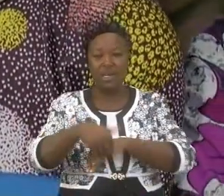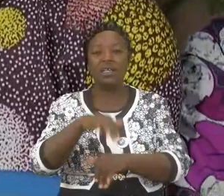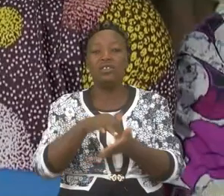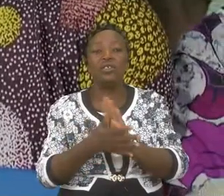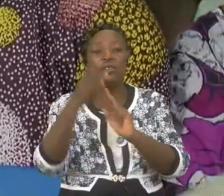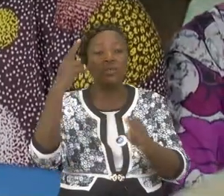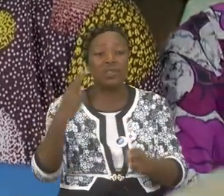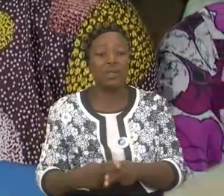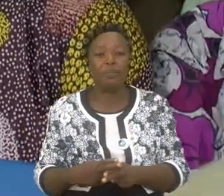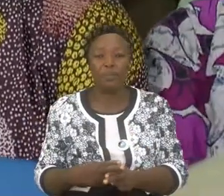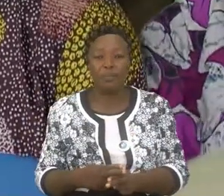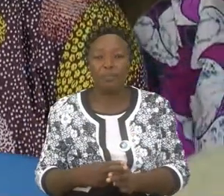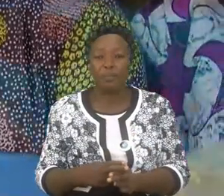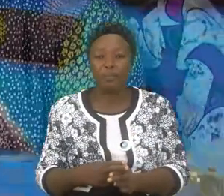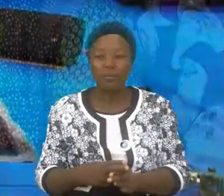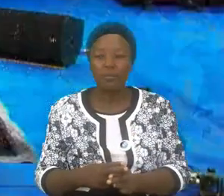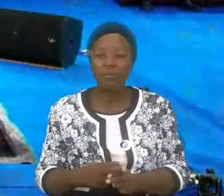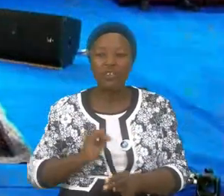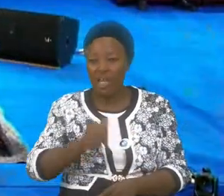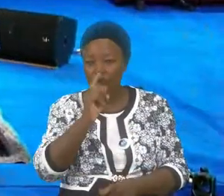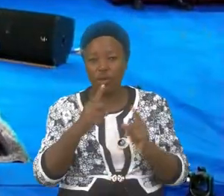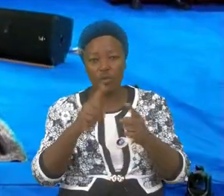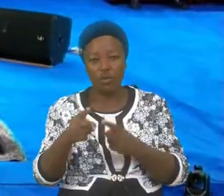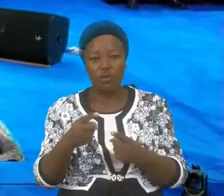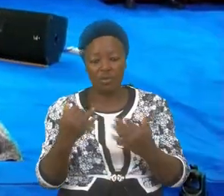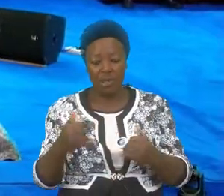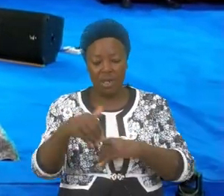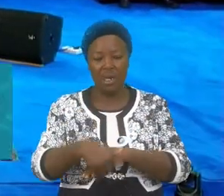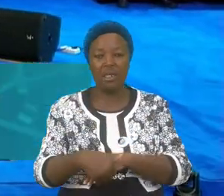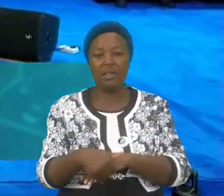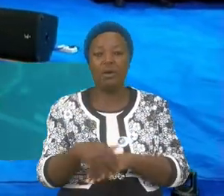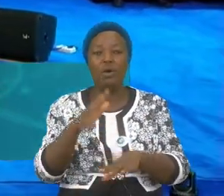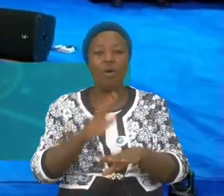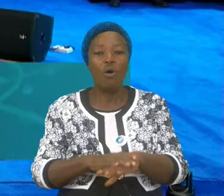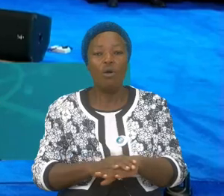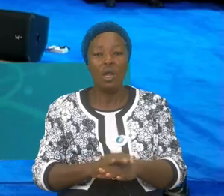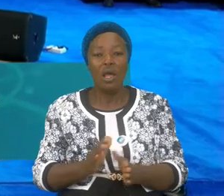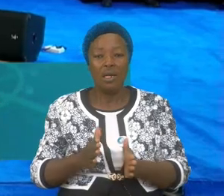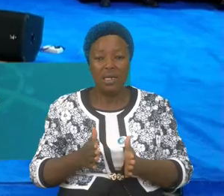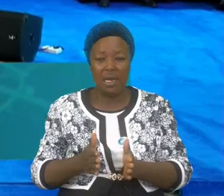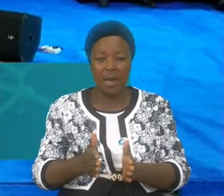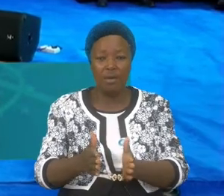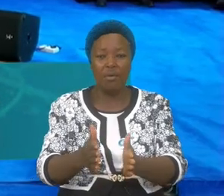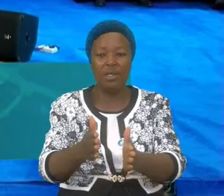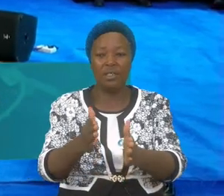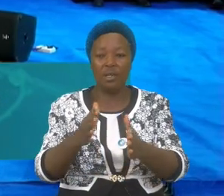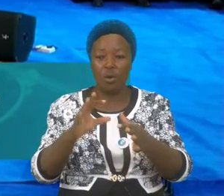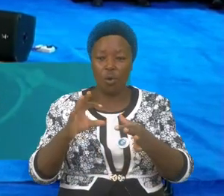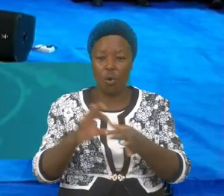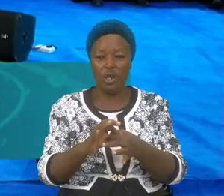tonight on direct connection with the God of all